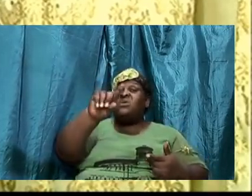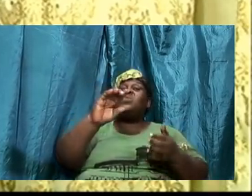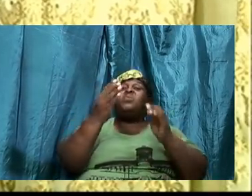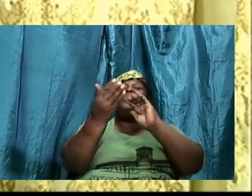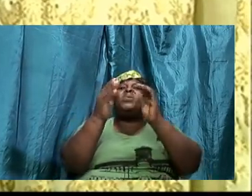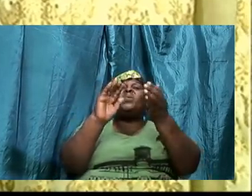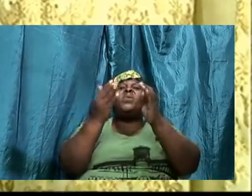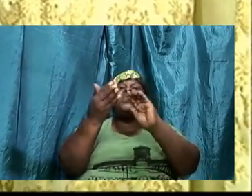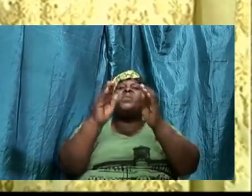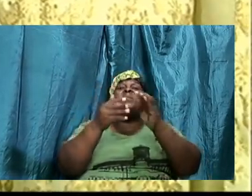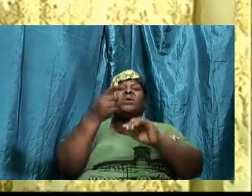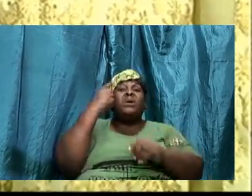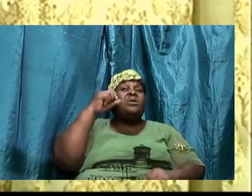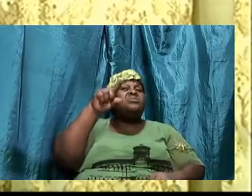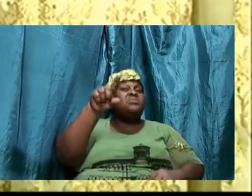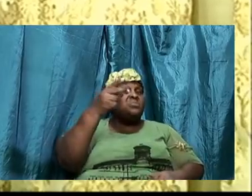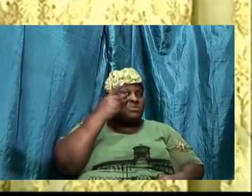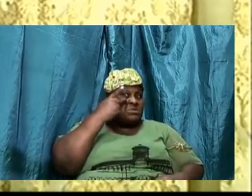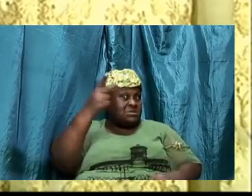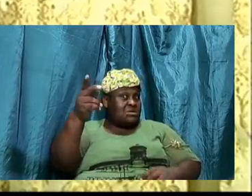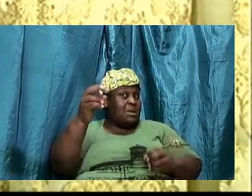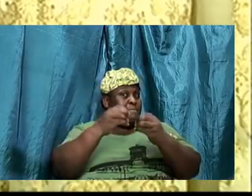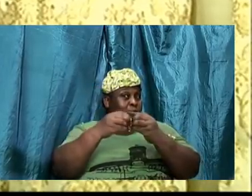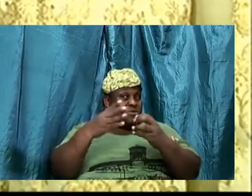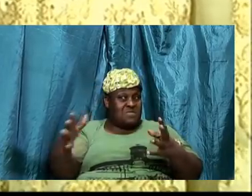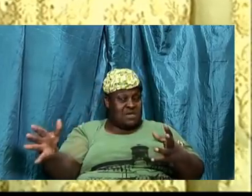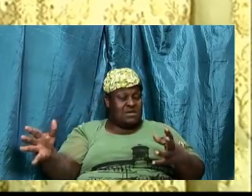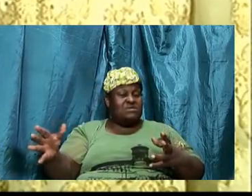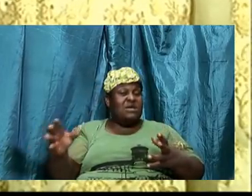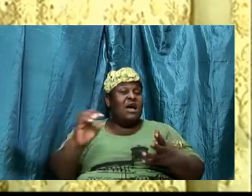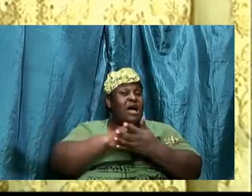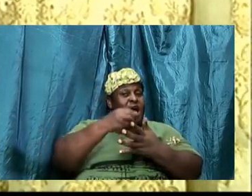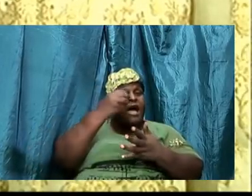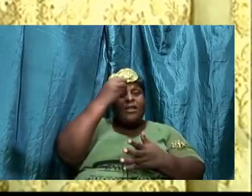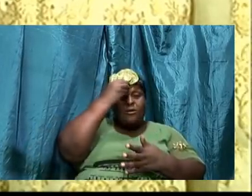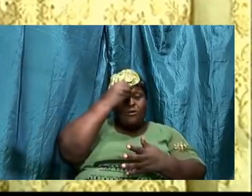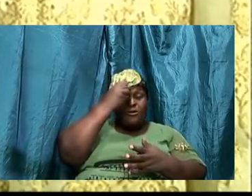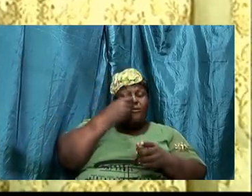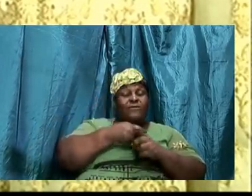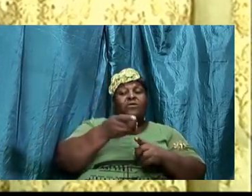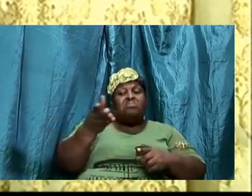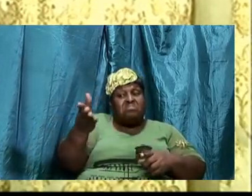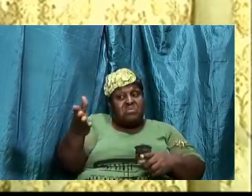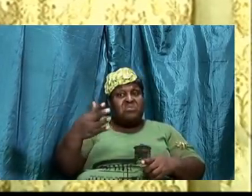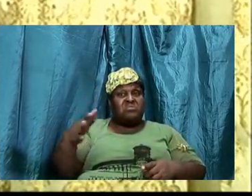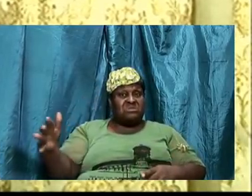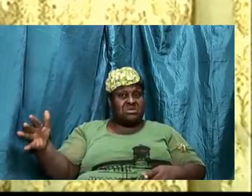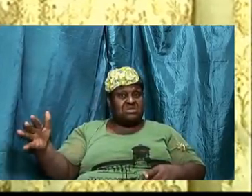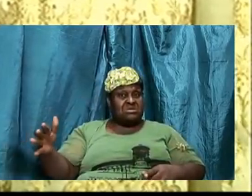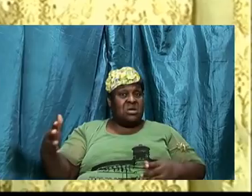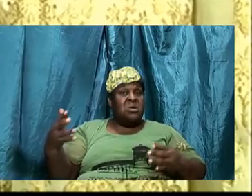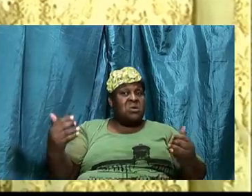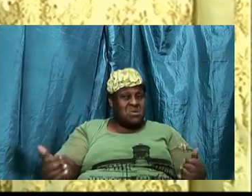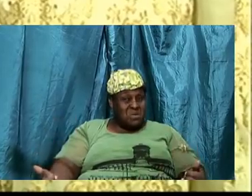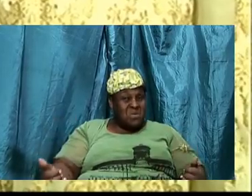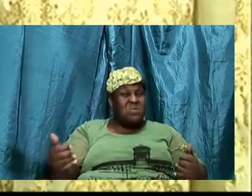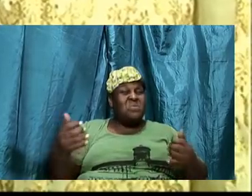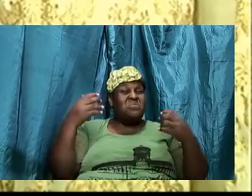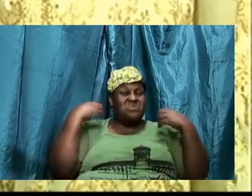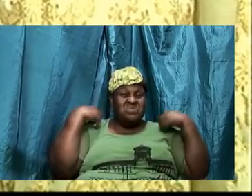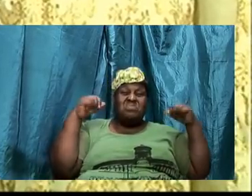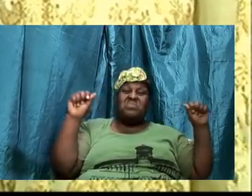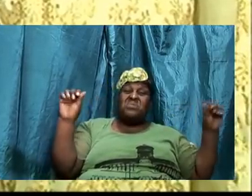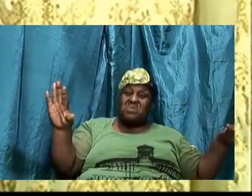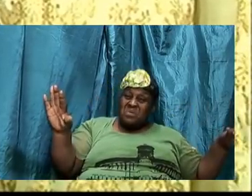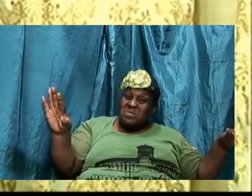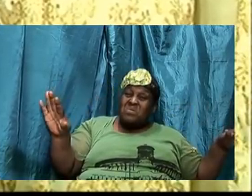you would have seen more things and you would have learned from those things. No, these angels were around